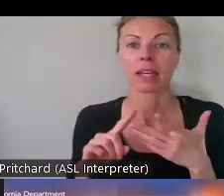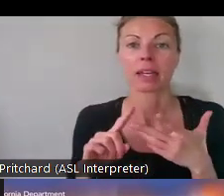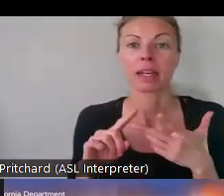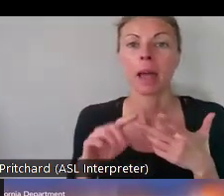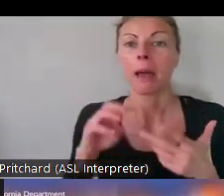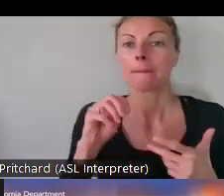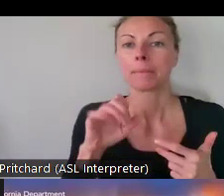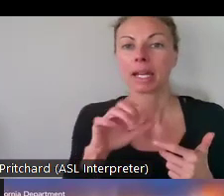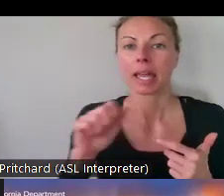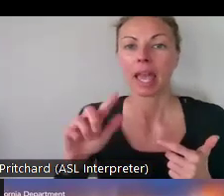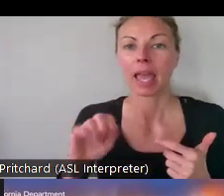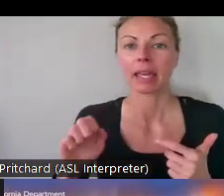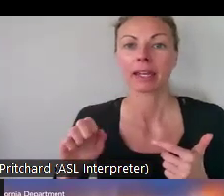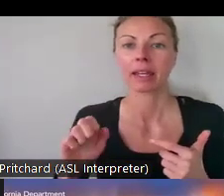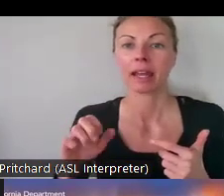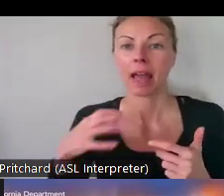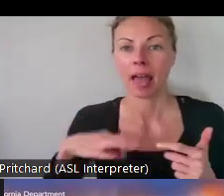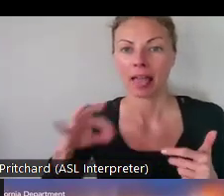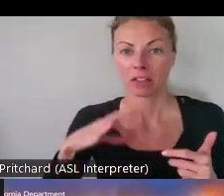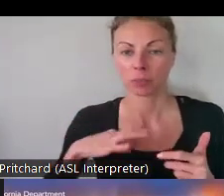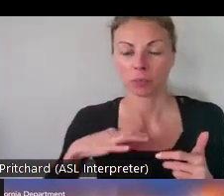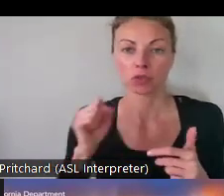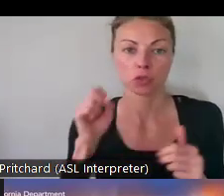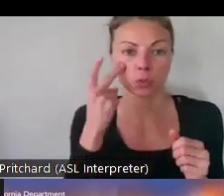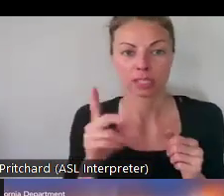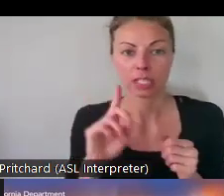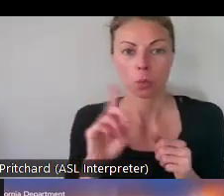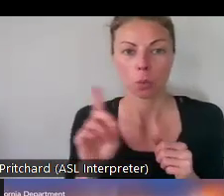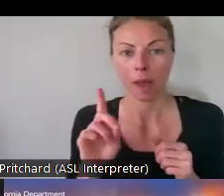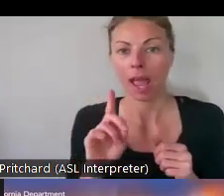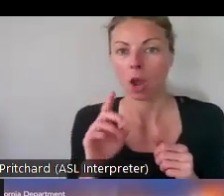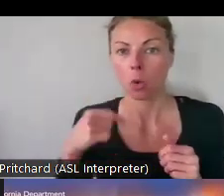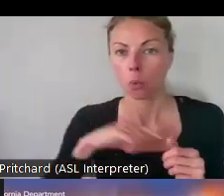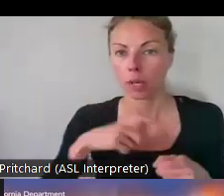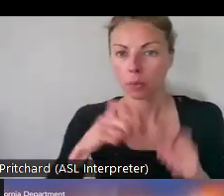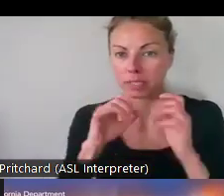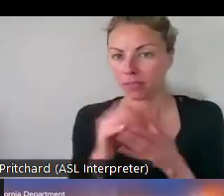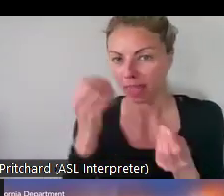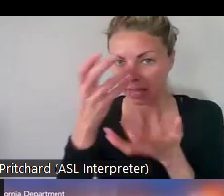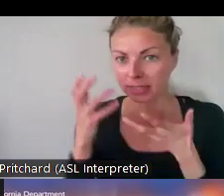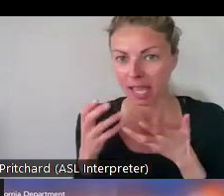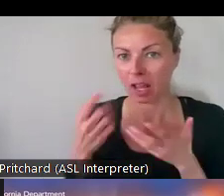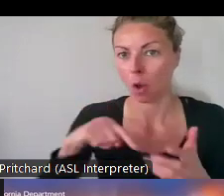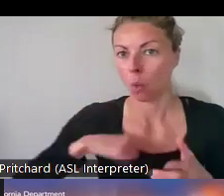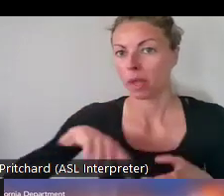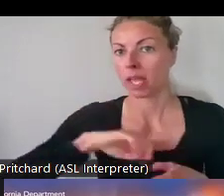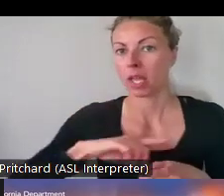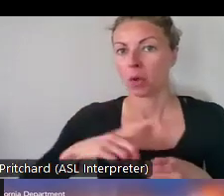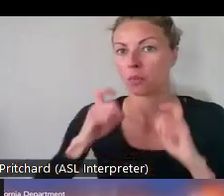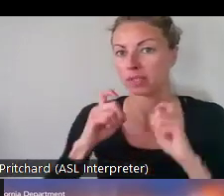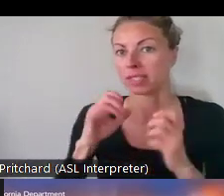Within the source column there, you can see where we receive that data, and we receive that on an annual